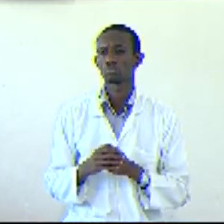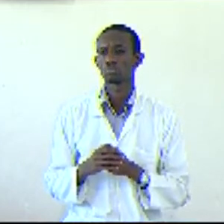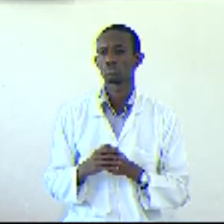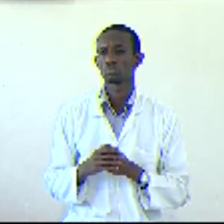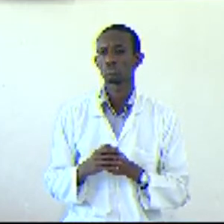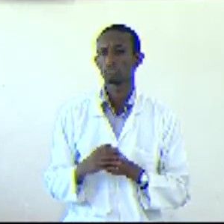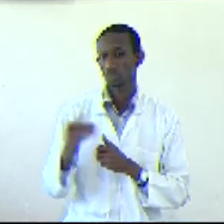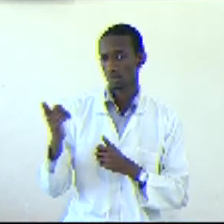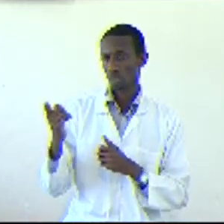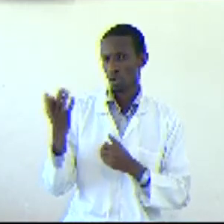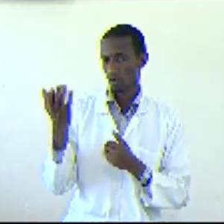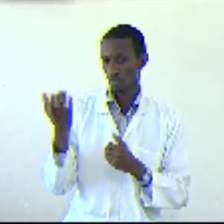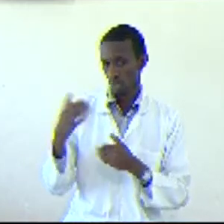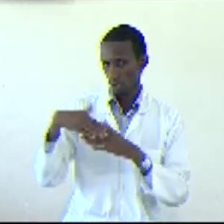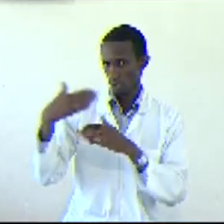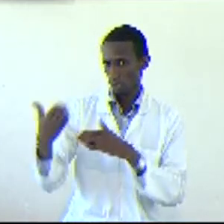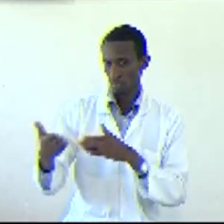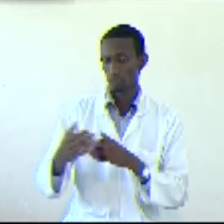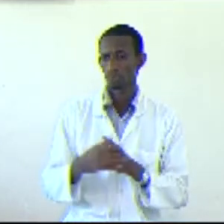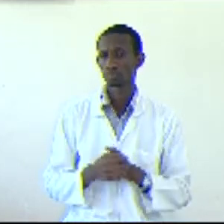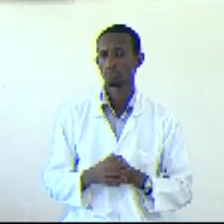and then you have after